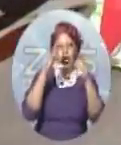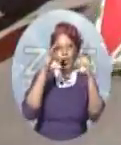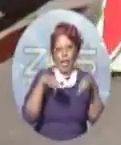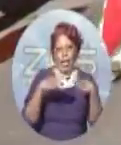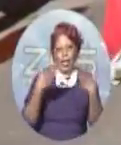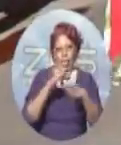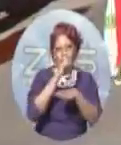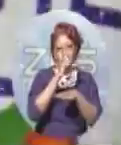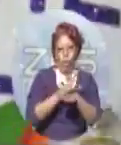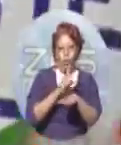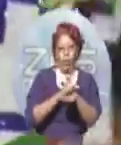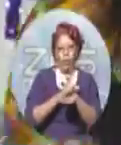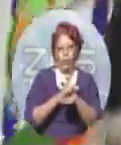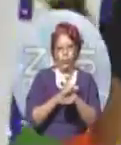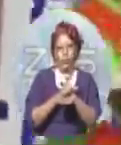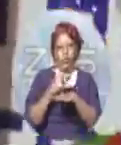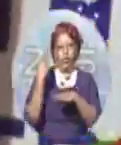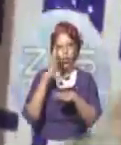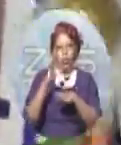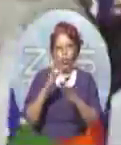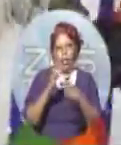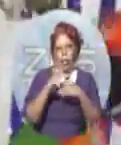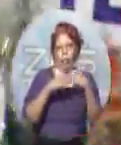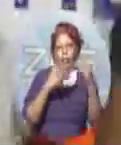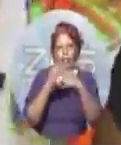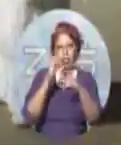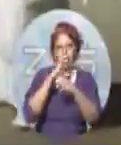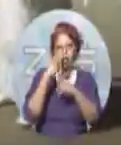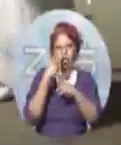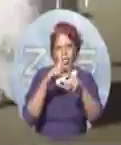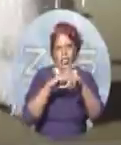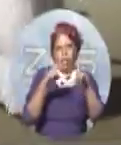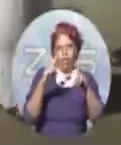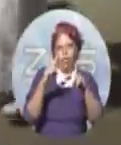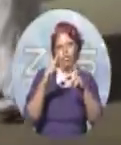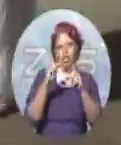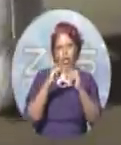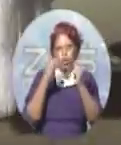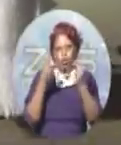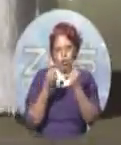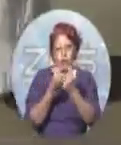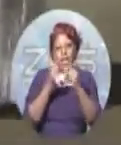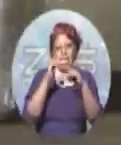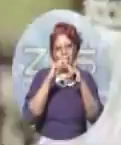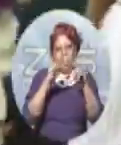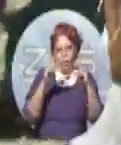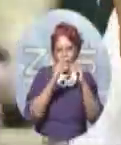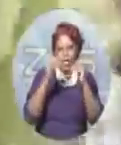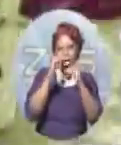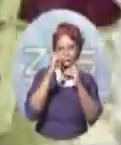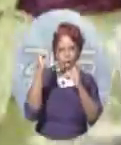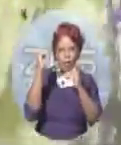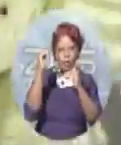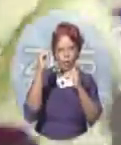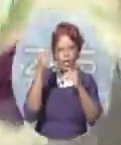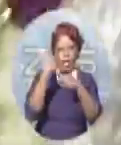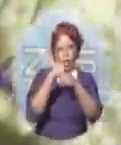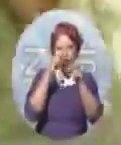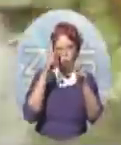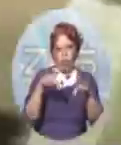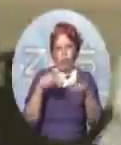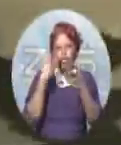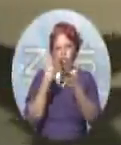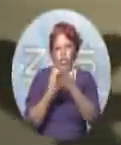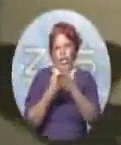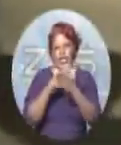goal to continue to build this culture. As you see here, you've seen the different groups on every level. We bring them all together, and it makes everybody better at the end of